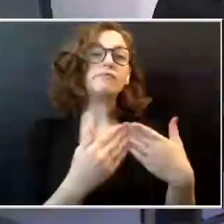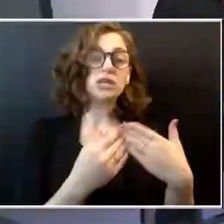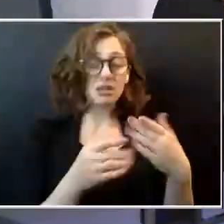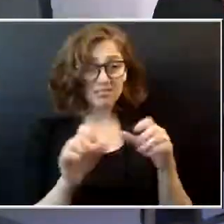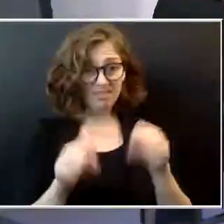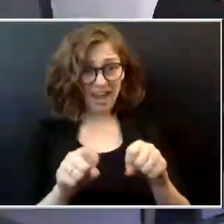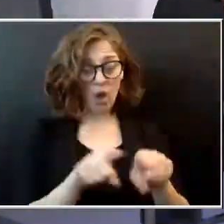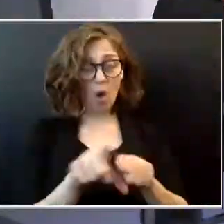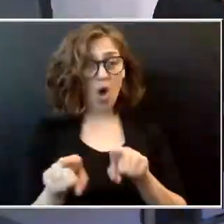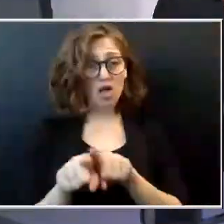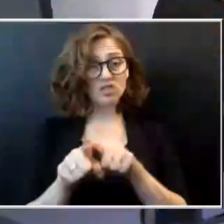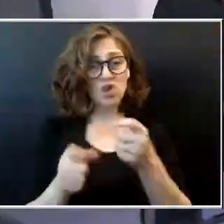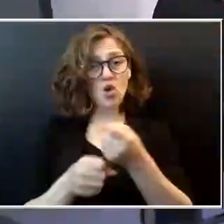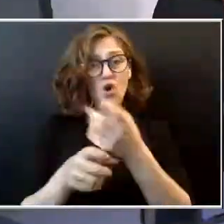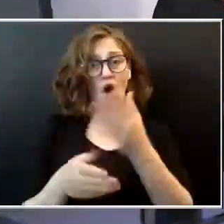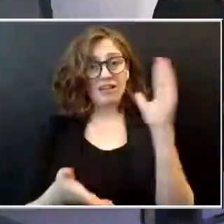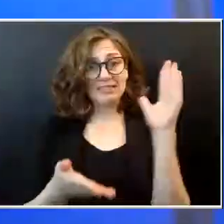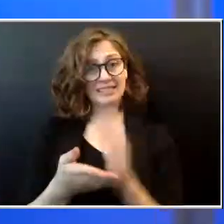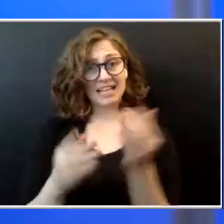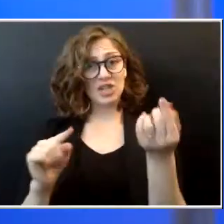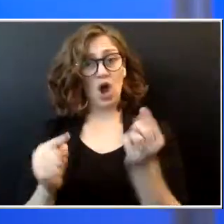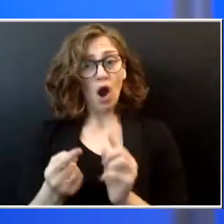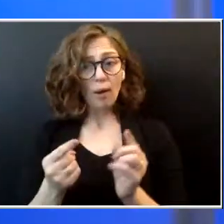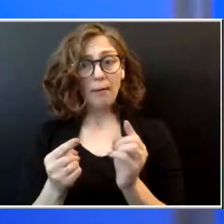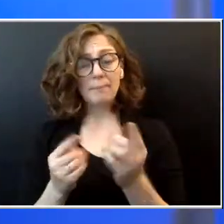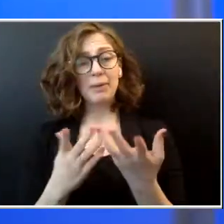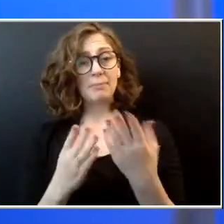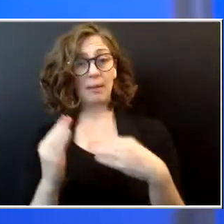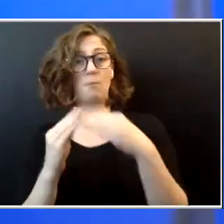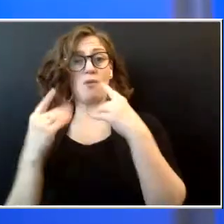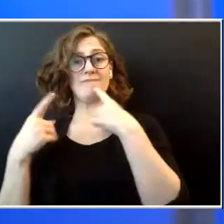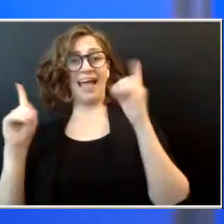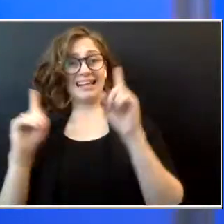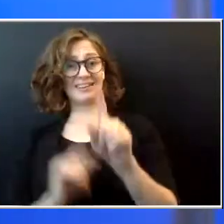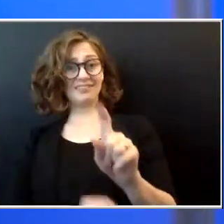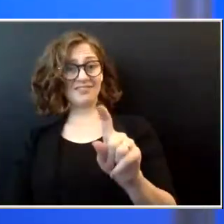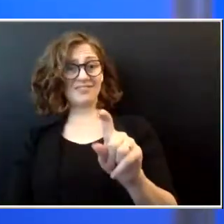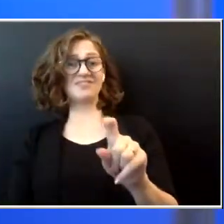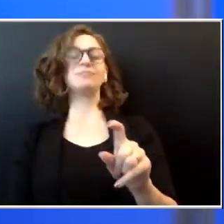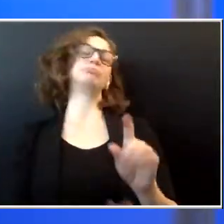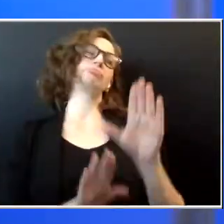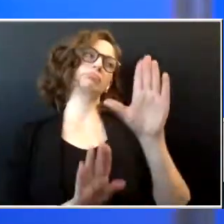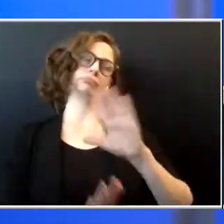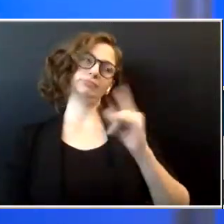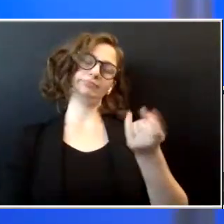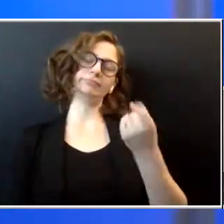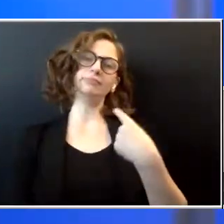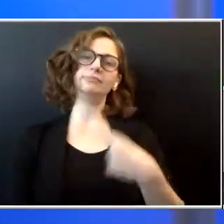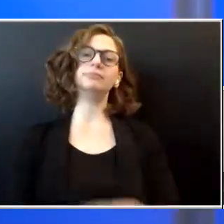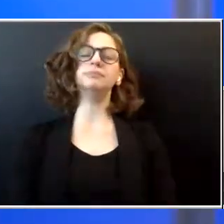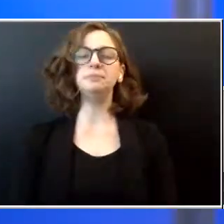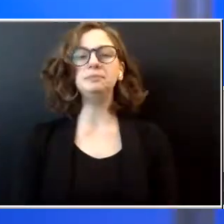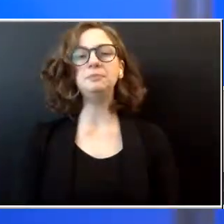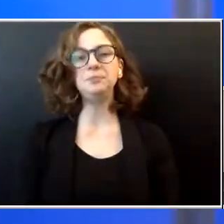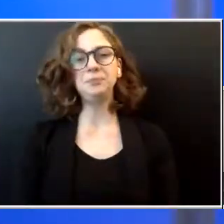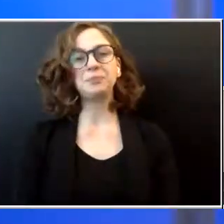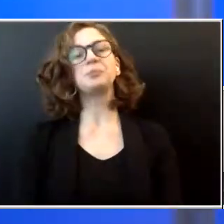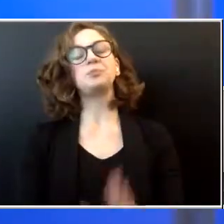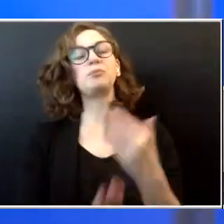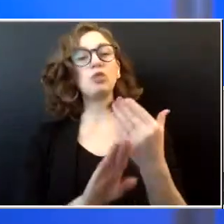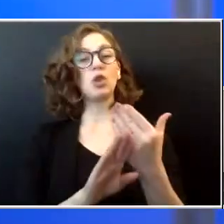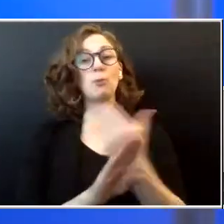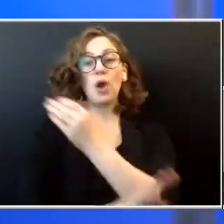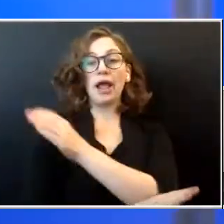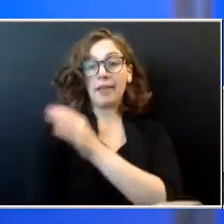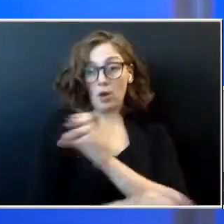maybe even be more effective? Yeah, no, that's that's a great question. And A lot of the preclinical work that's actually been done